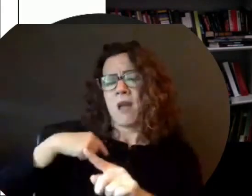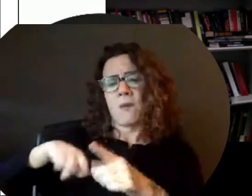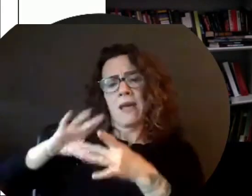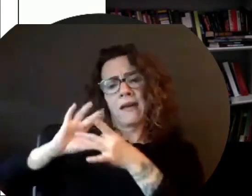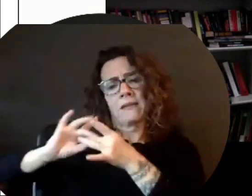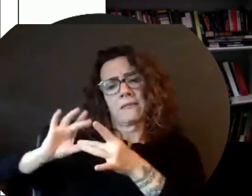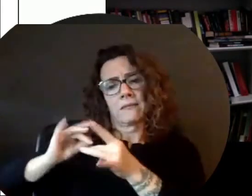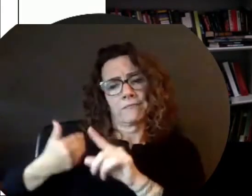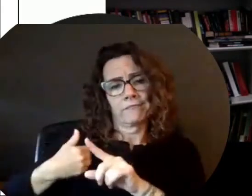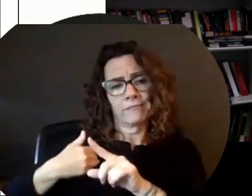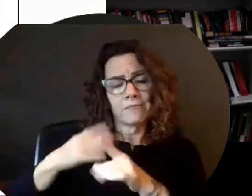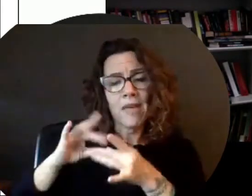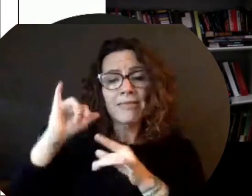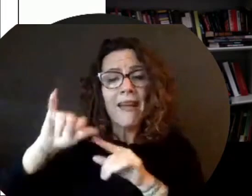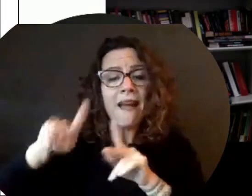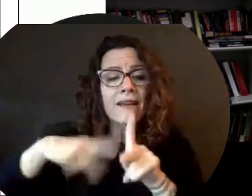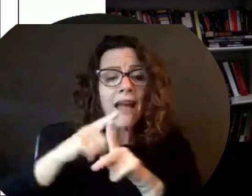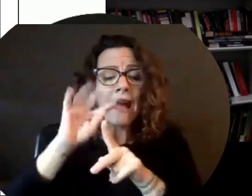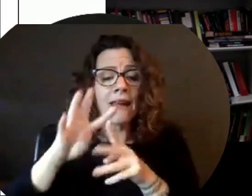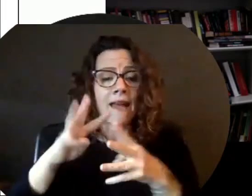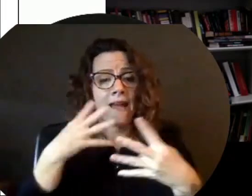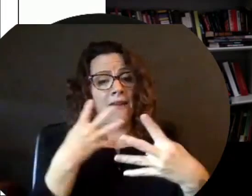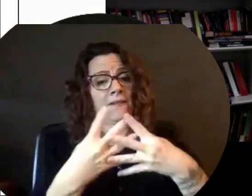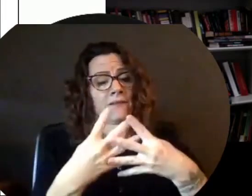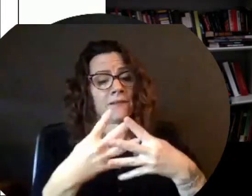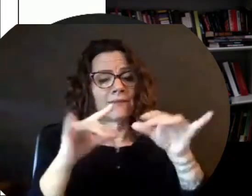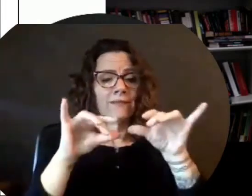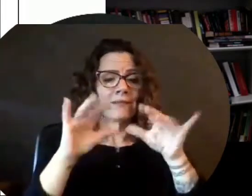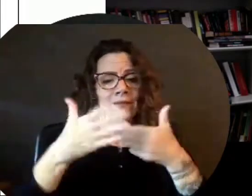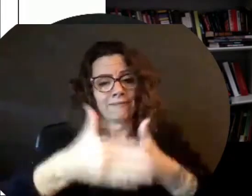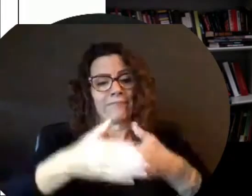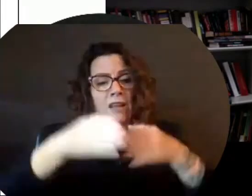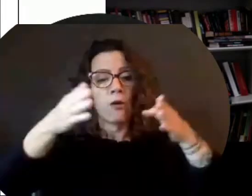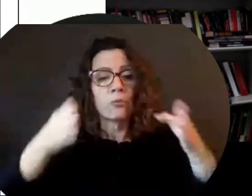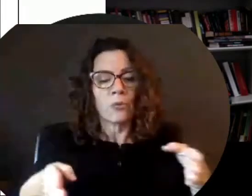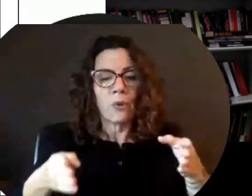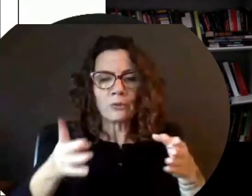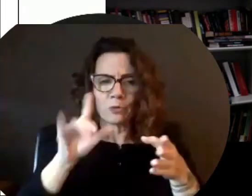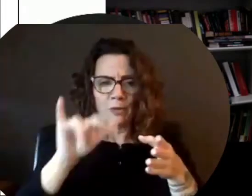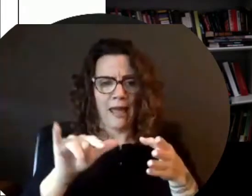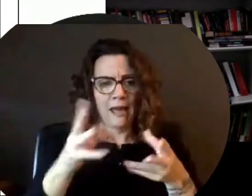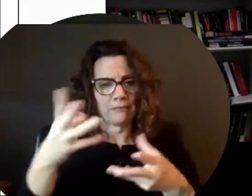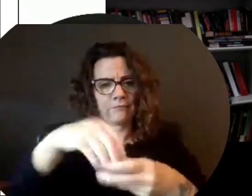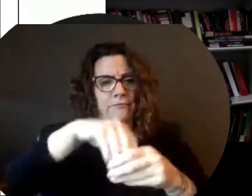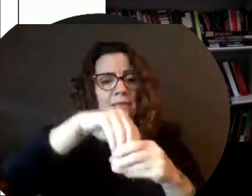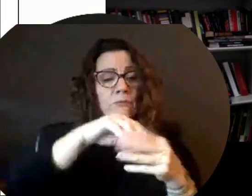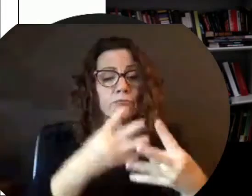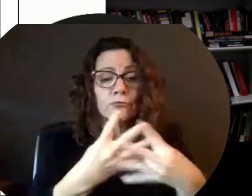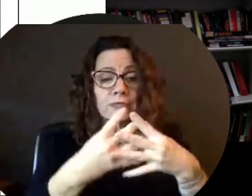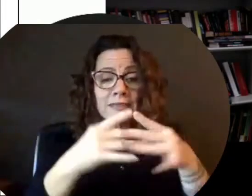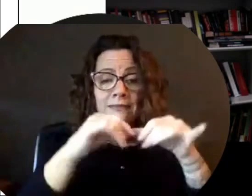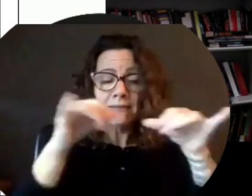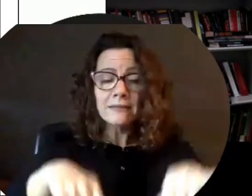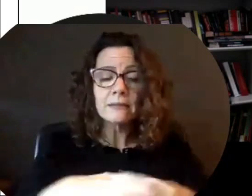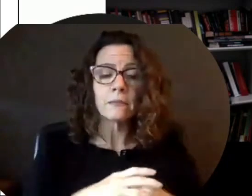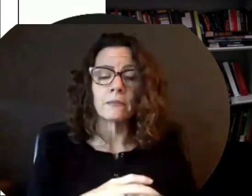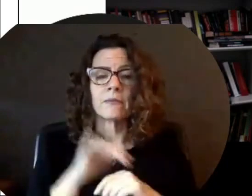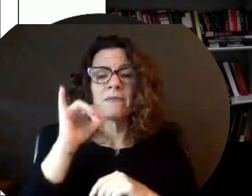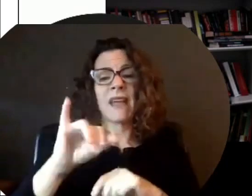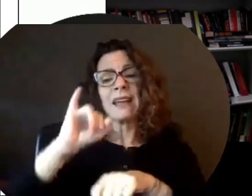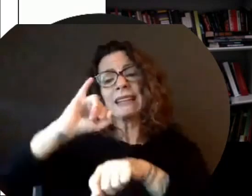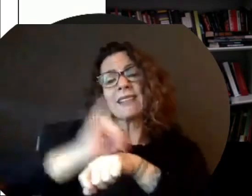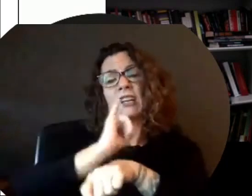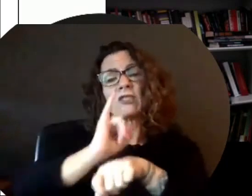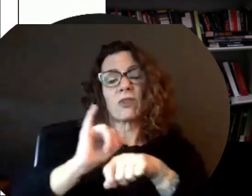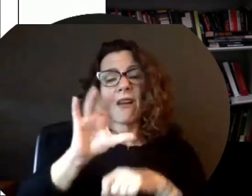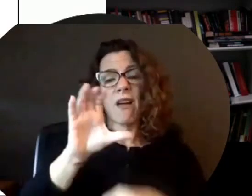prison, the contemporary prison industrial complex. I mean, often enslaved